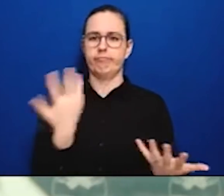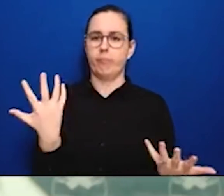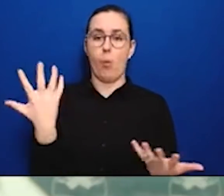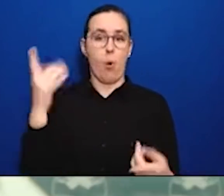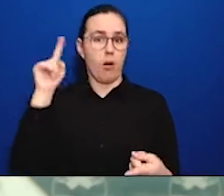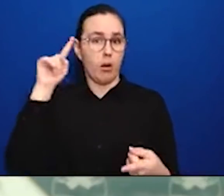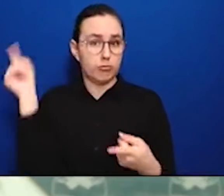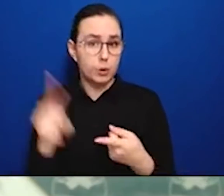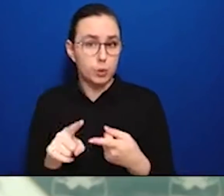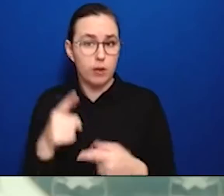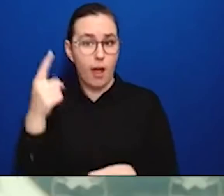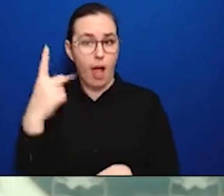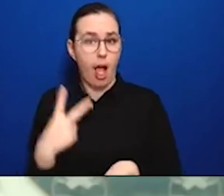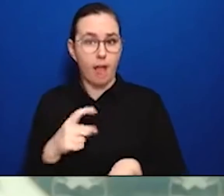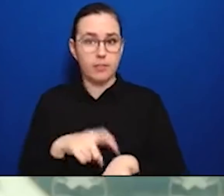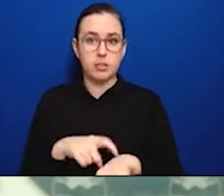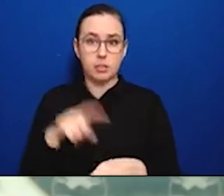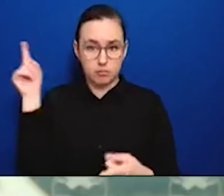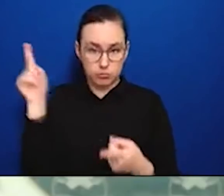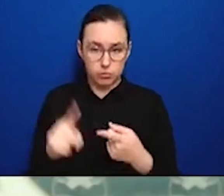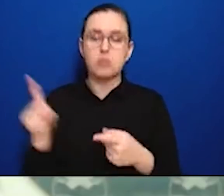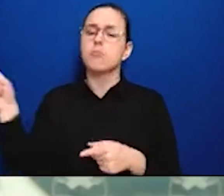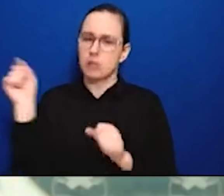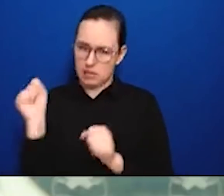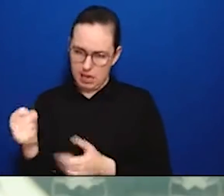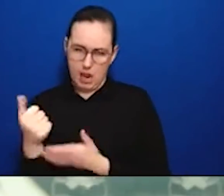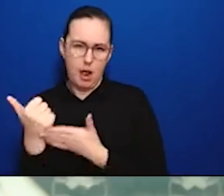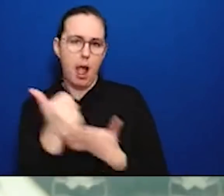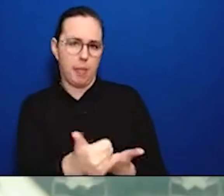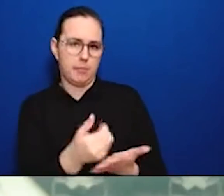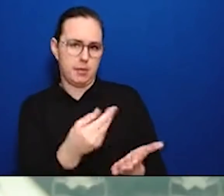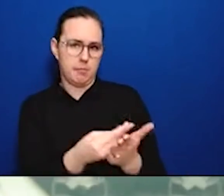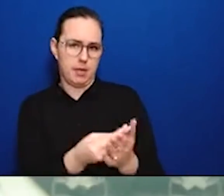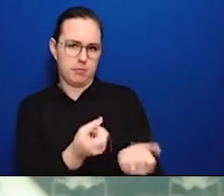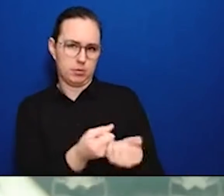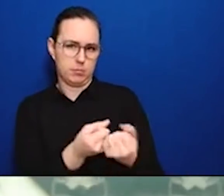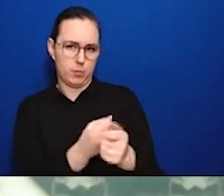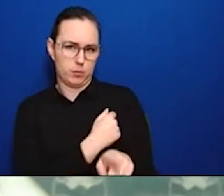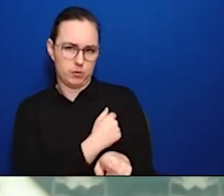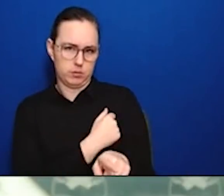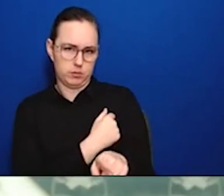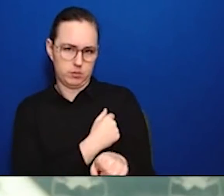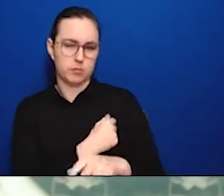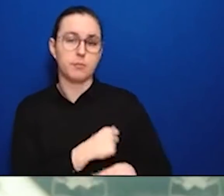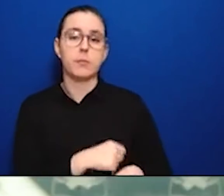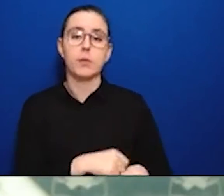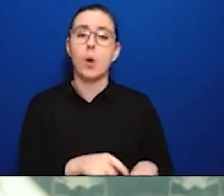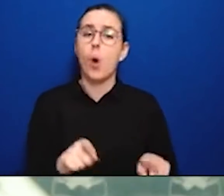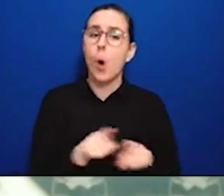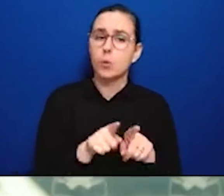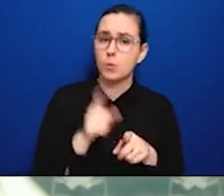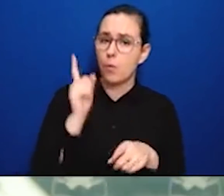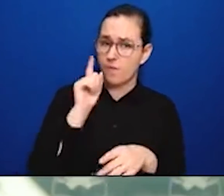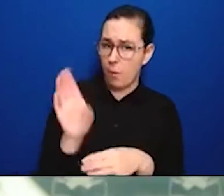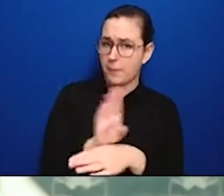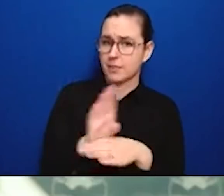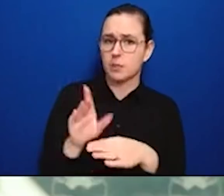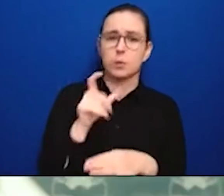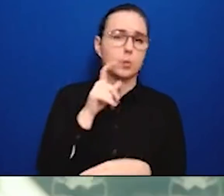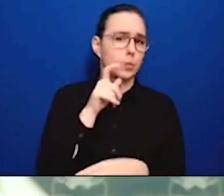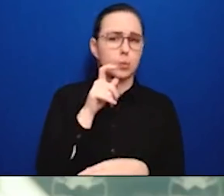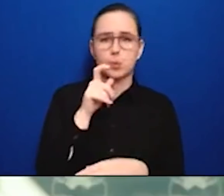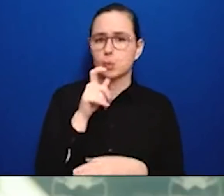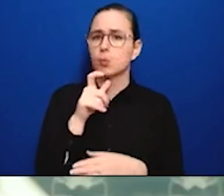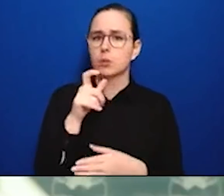impacted half-time. And also additional supports for businesses that are partially open